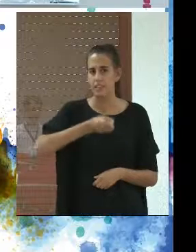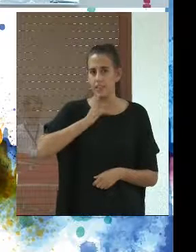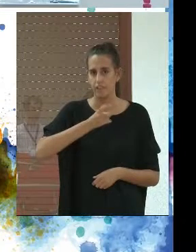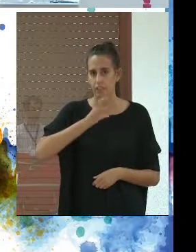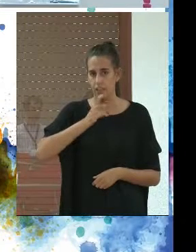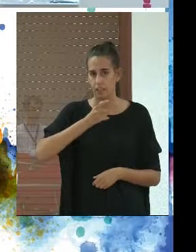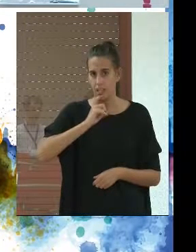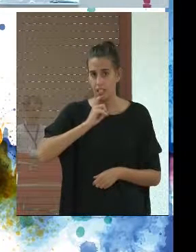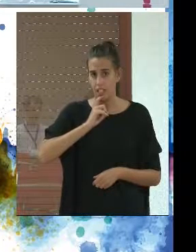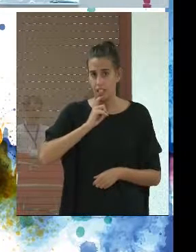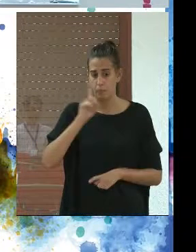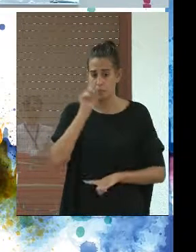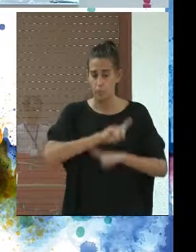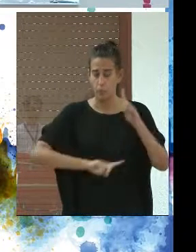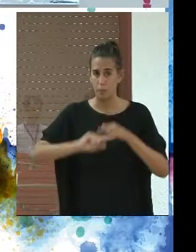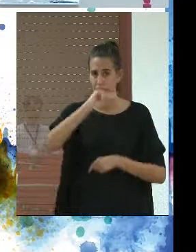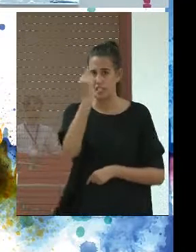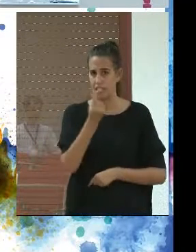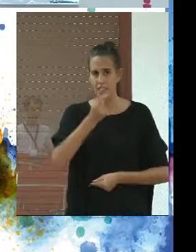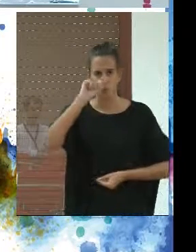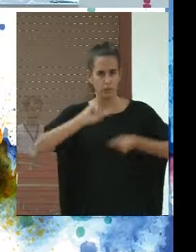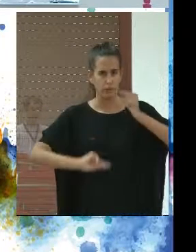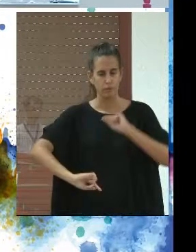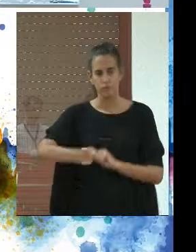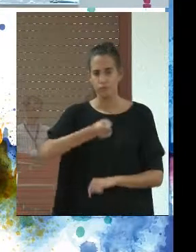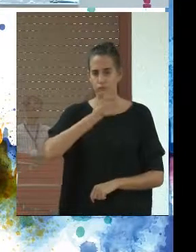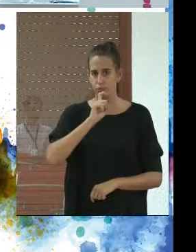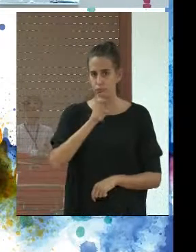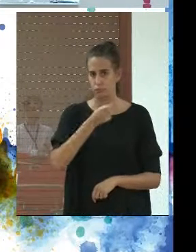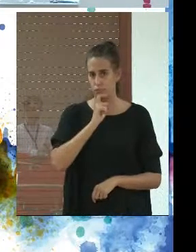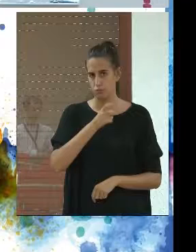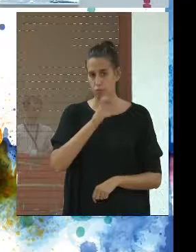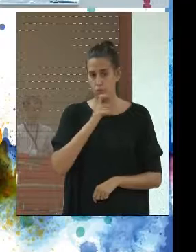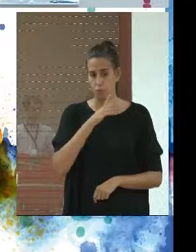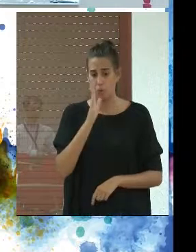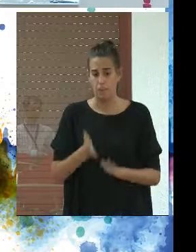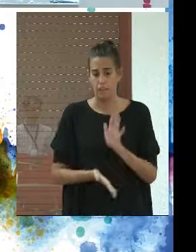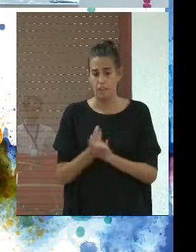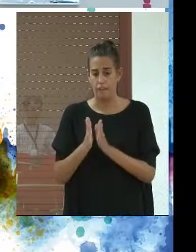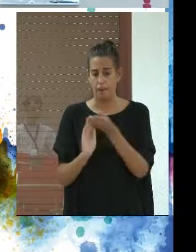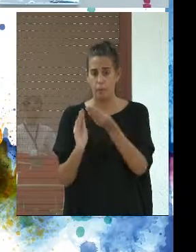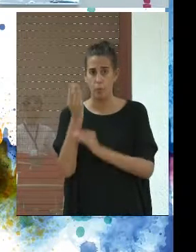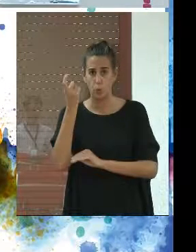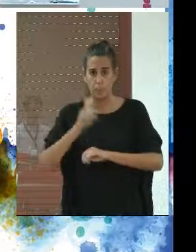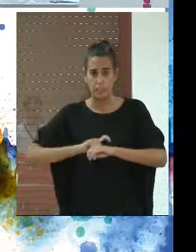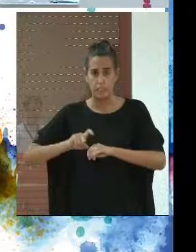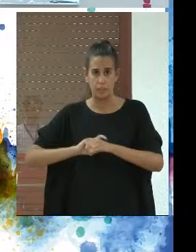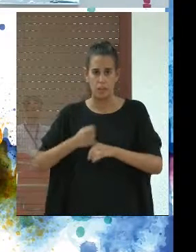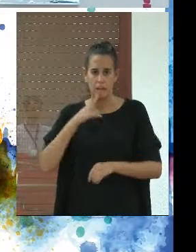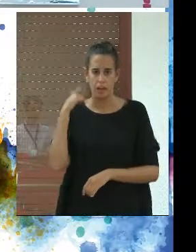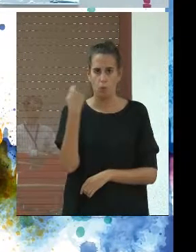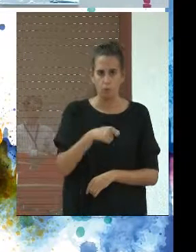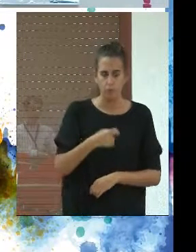very difficult to correct the design problems because this is you're finishing the